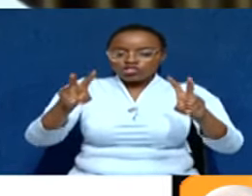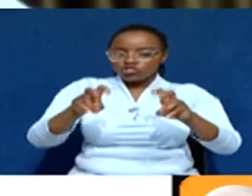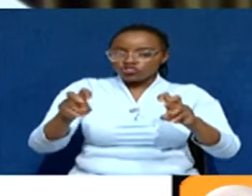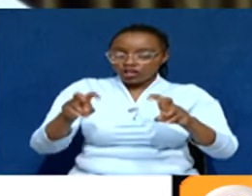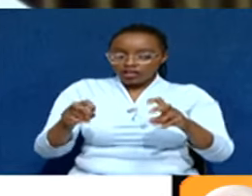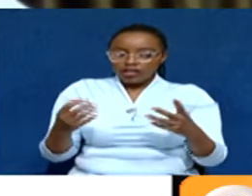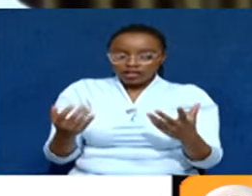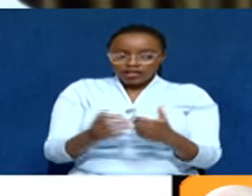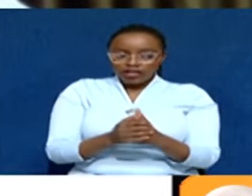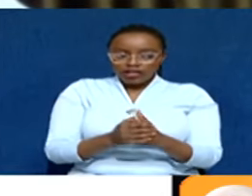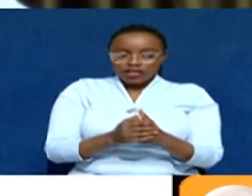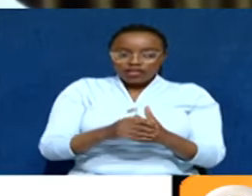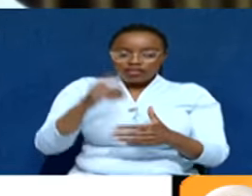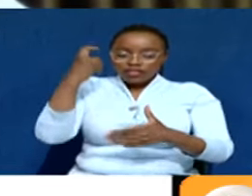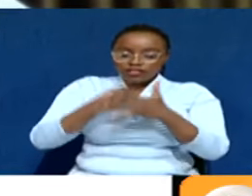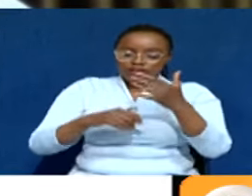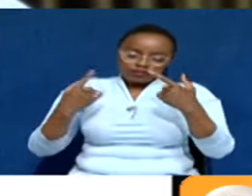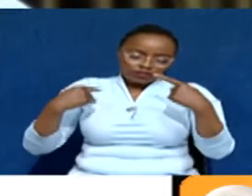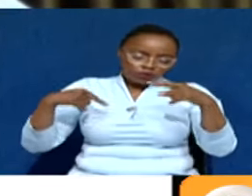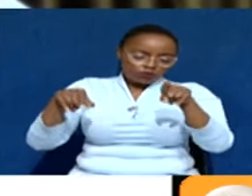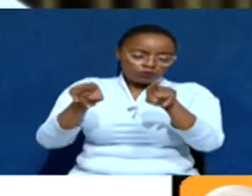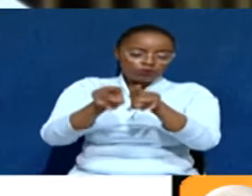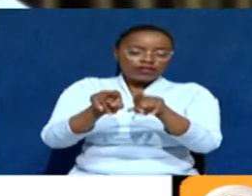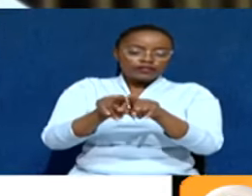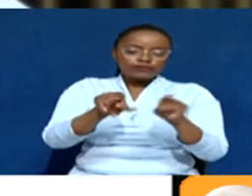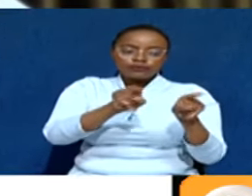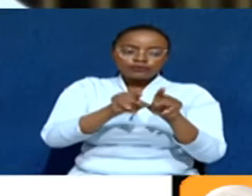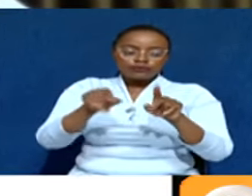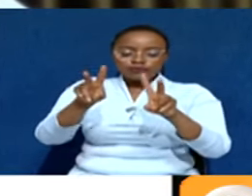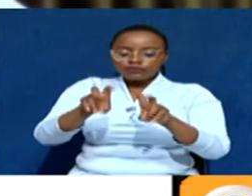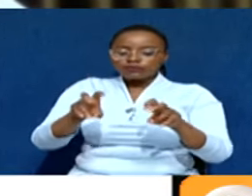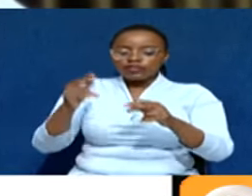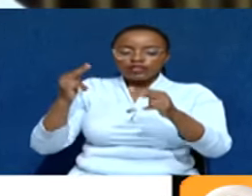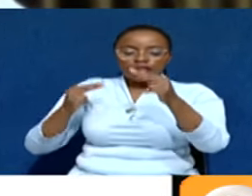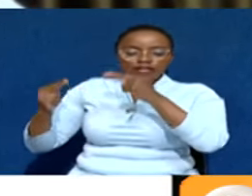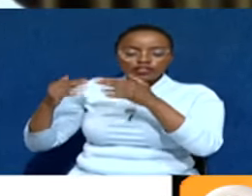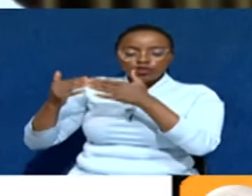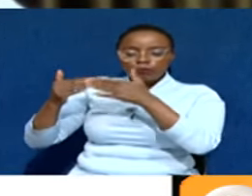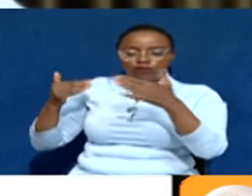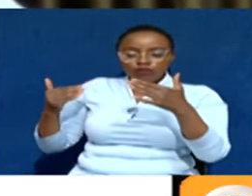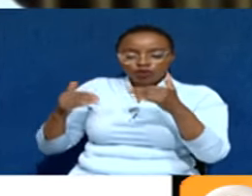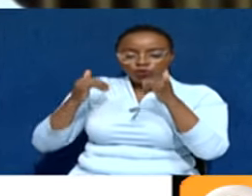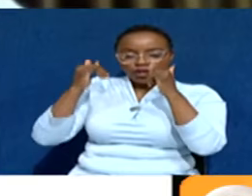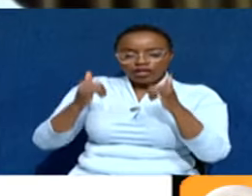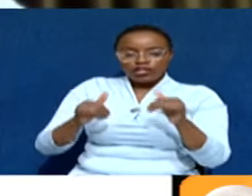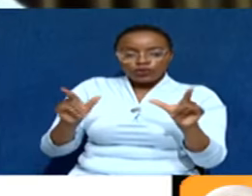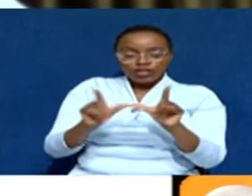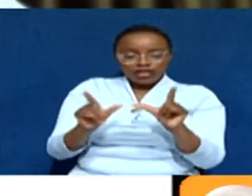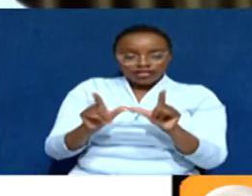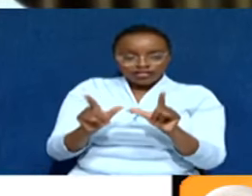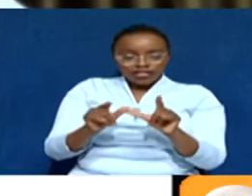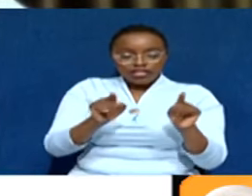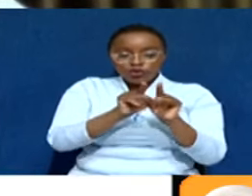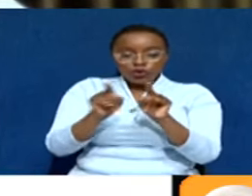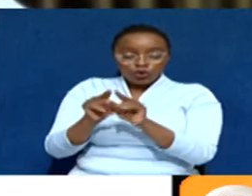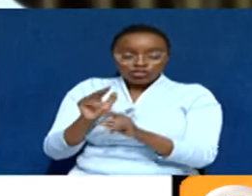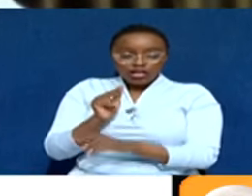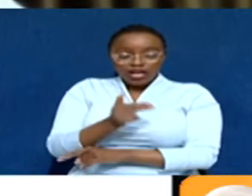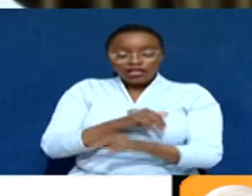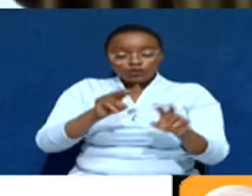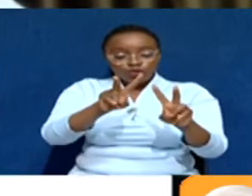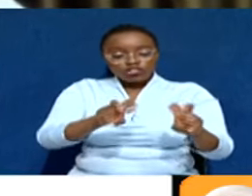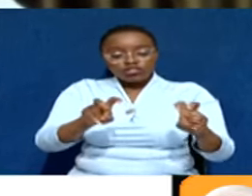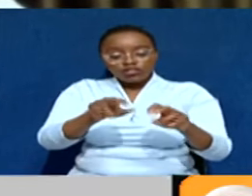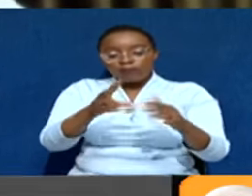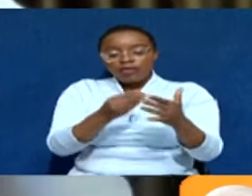on their tax compliance. We check on their history before we renew their license, and we also check